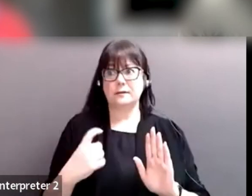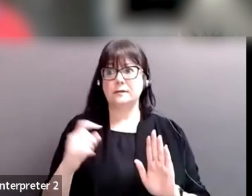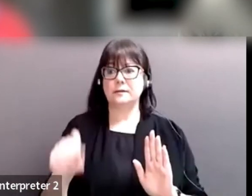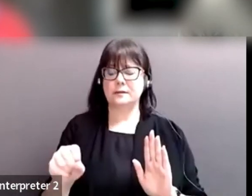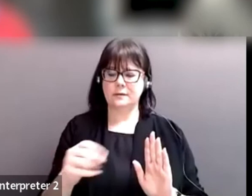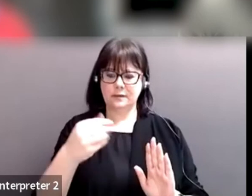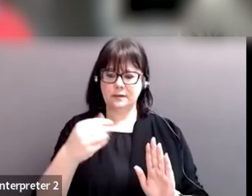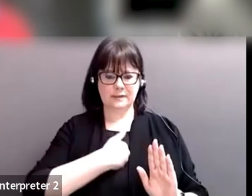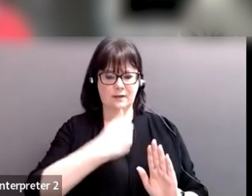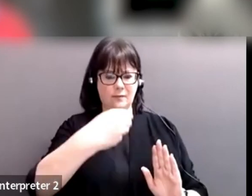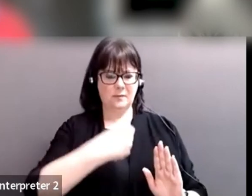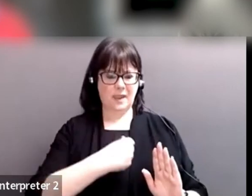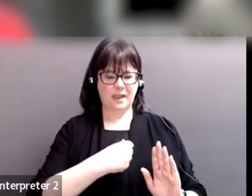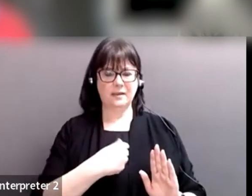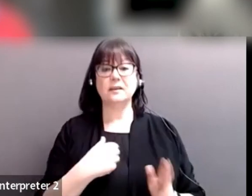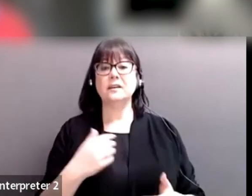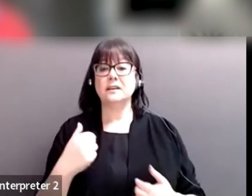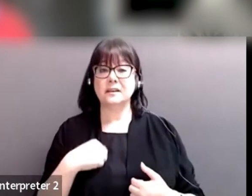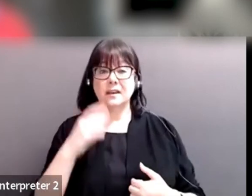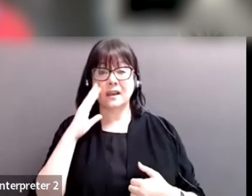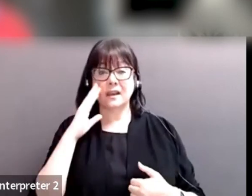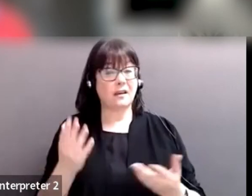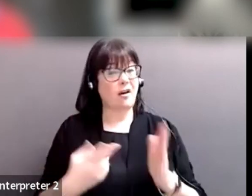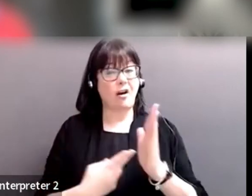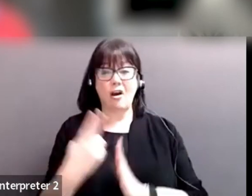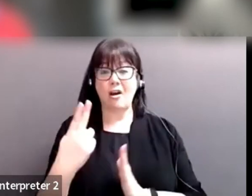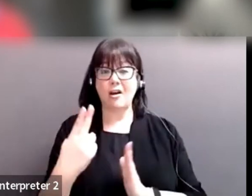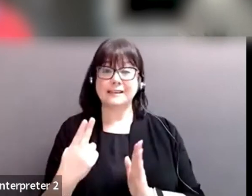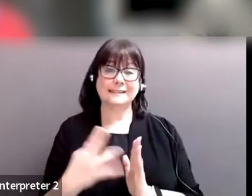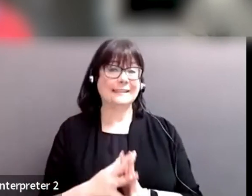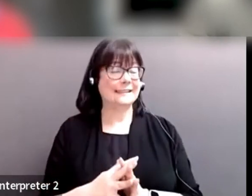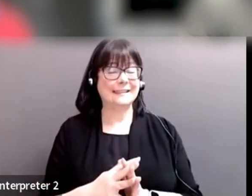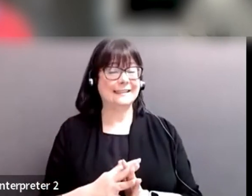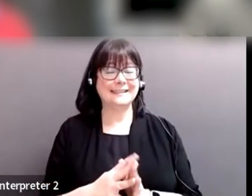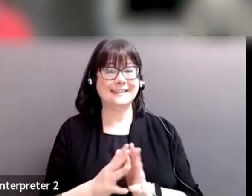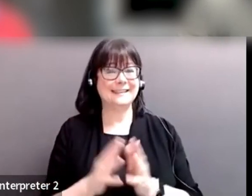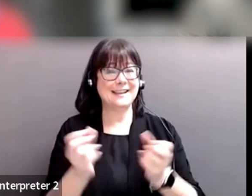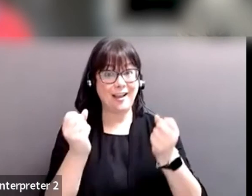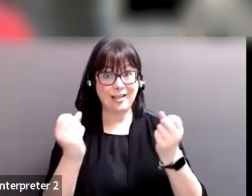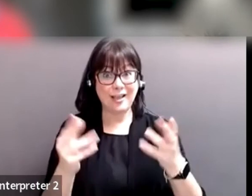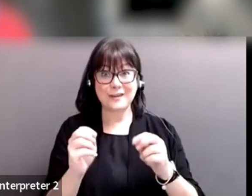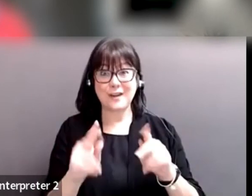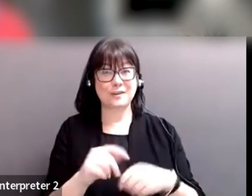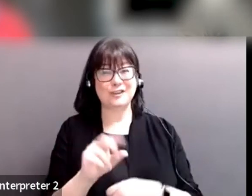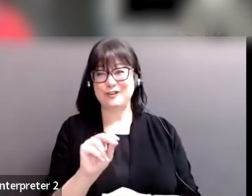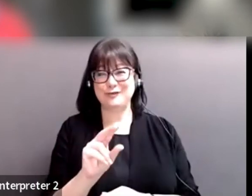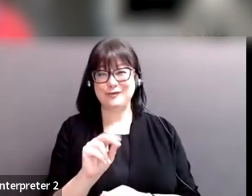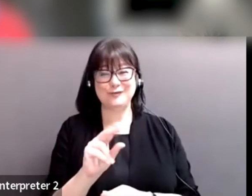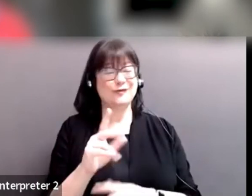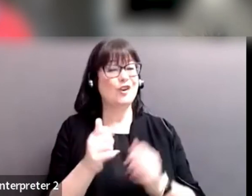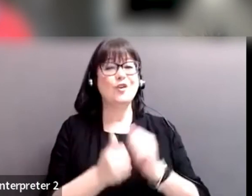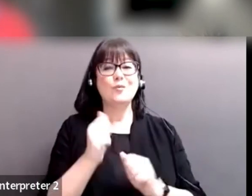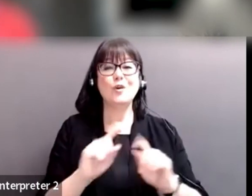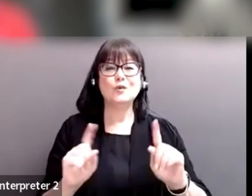full transparency, there's not a lot of opportunity for that. Most hiring grants, which is where you're actually going to be